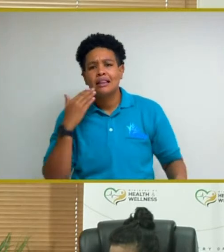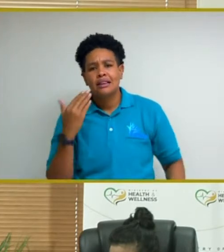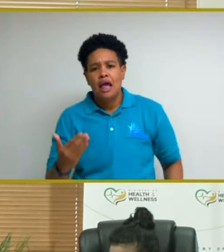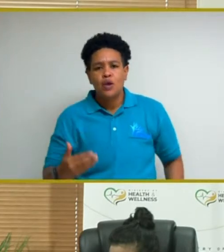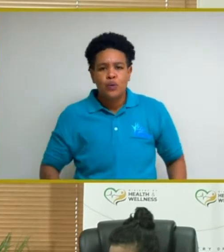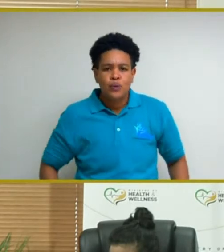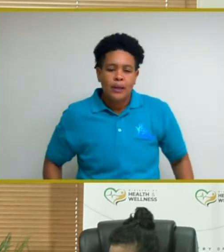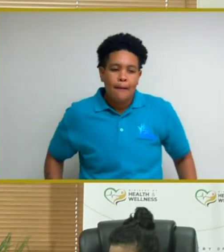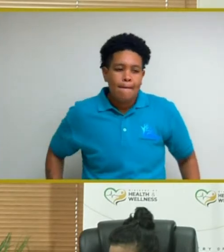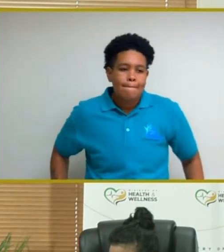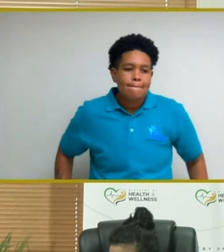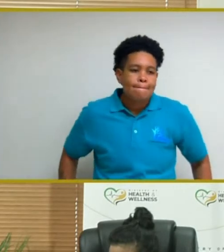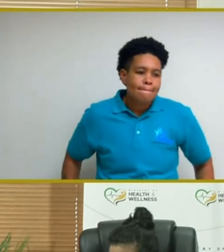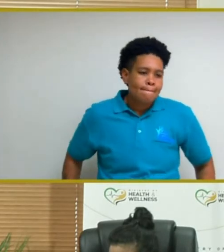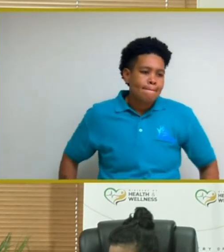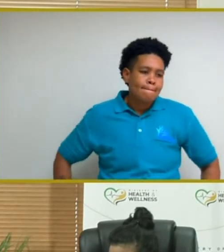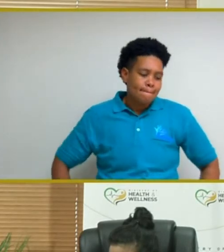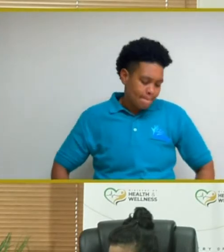Minister.